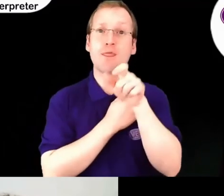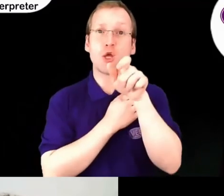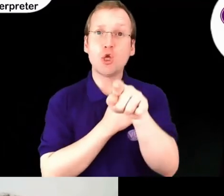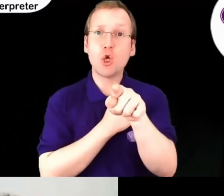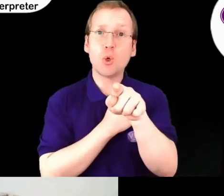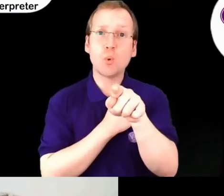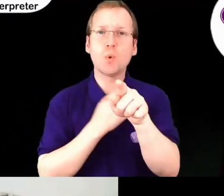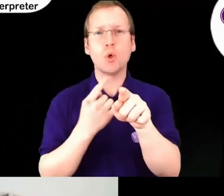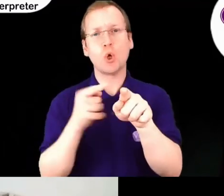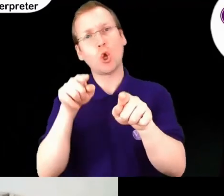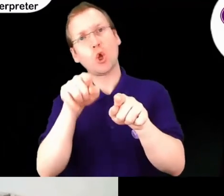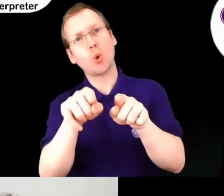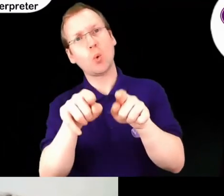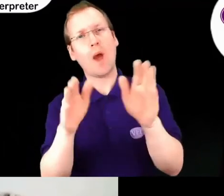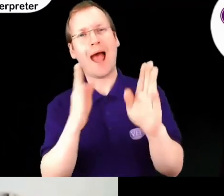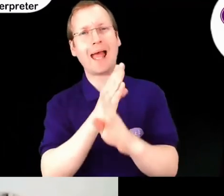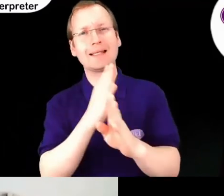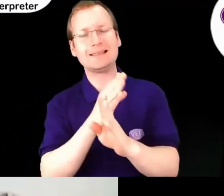significant thing,